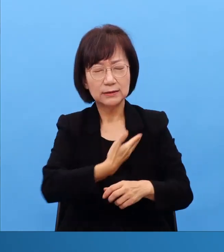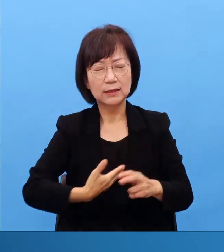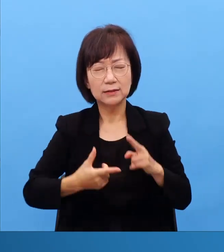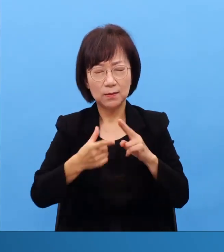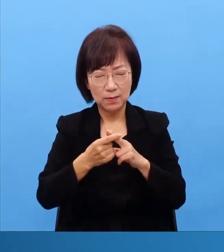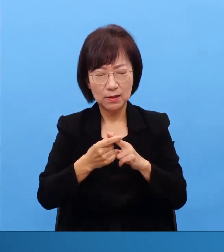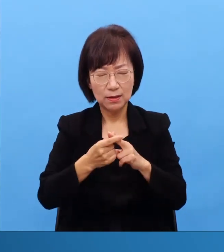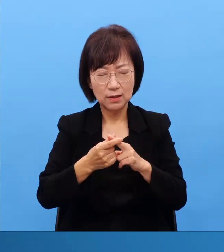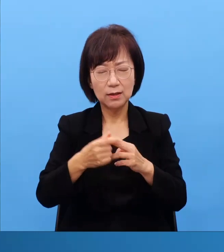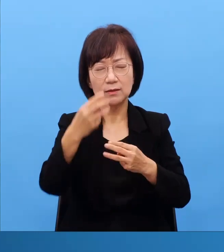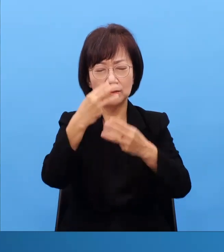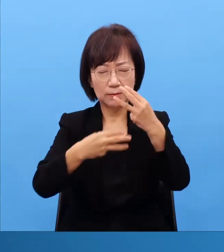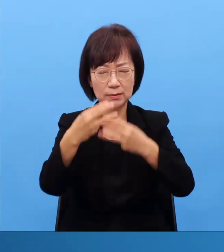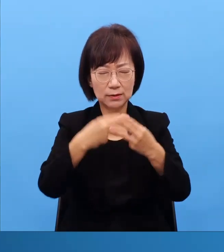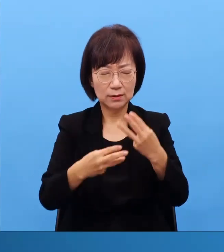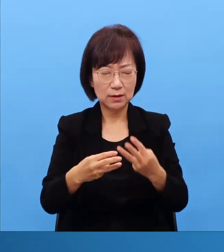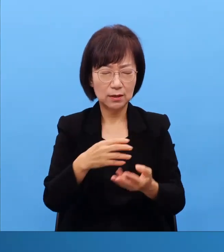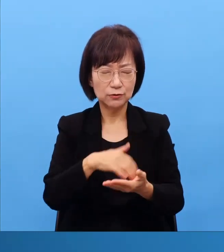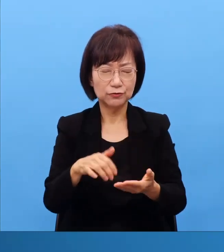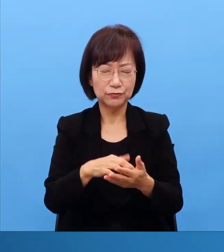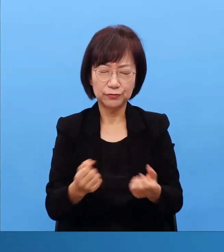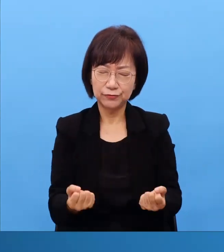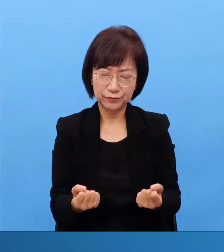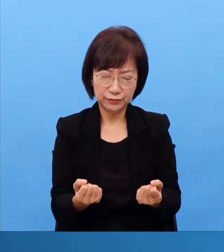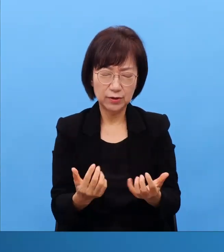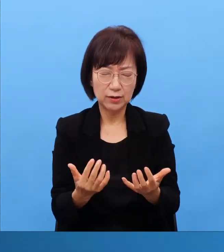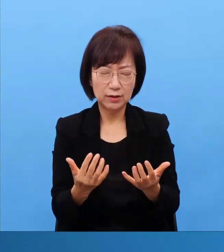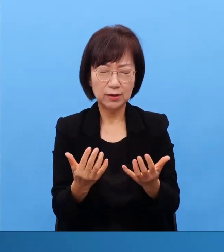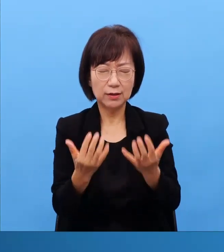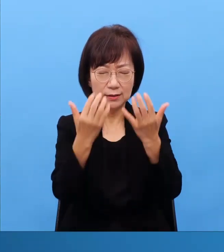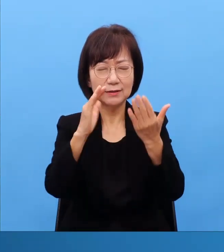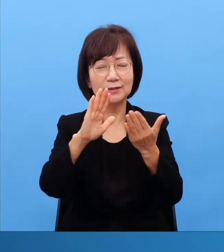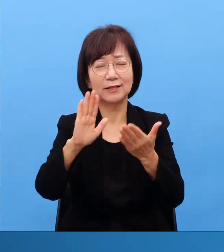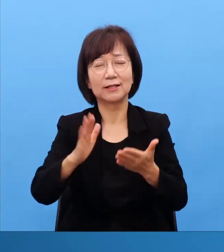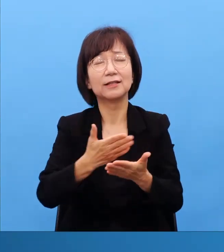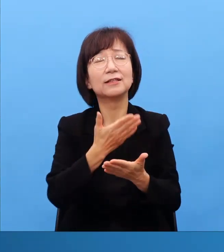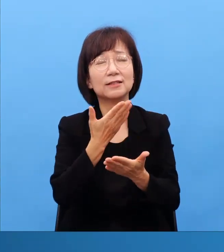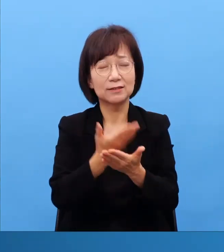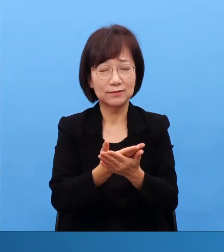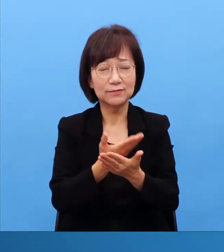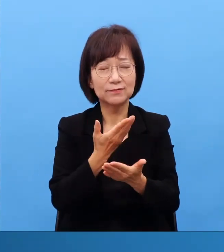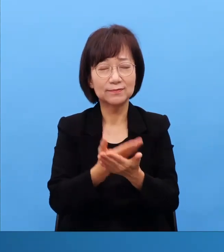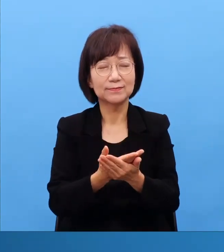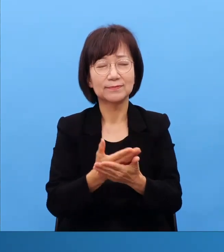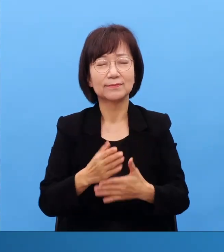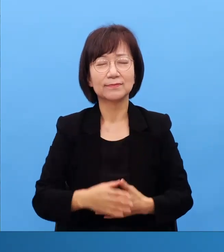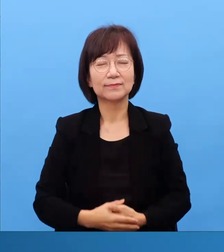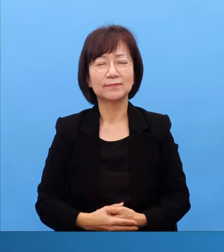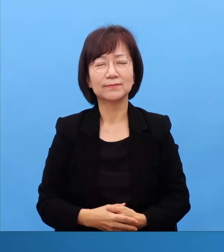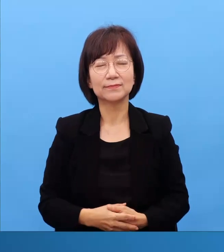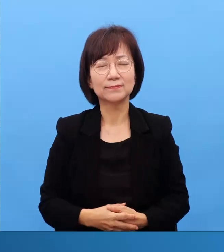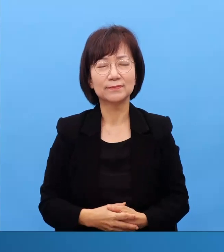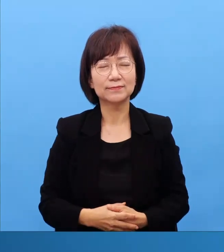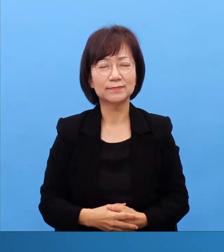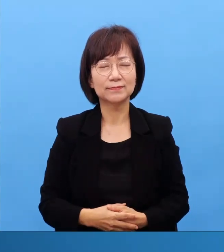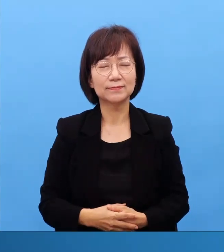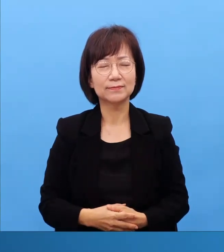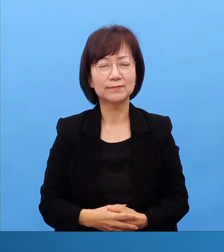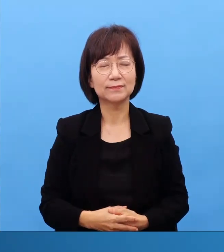oneness concentration in their studies and lives. May the disciples and remnants of the 1,000 partisan arise